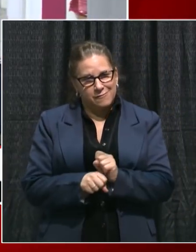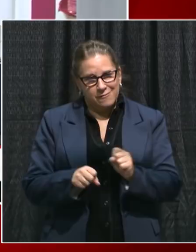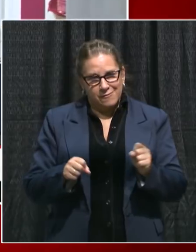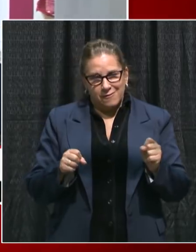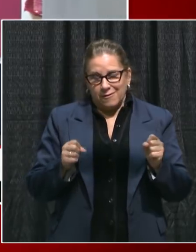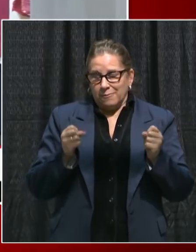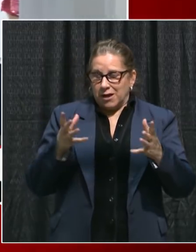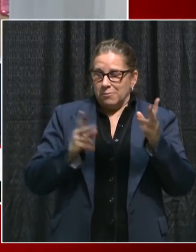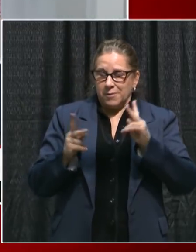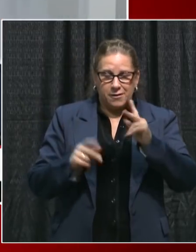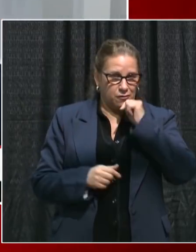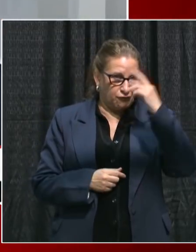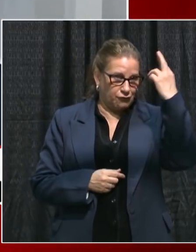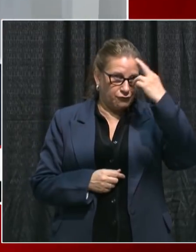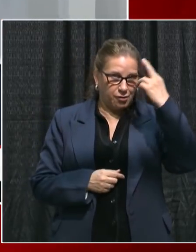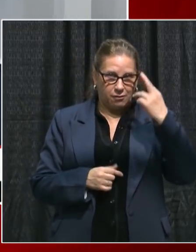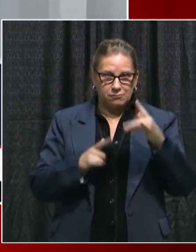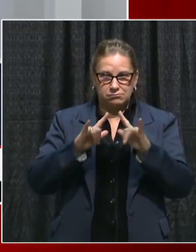Yes, sir.